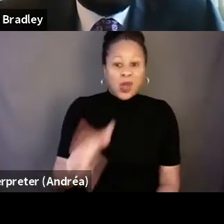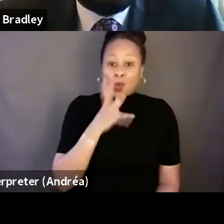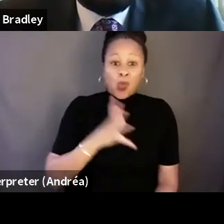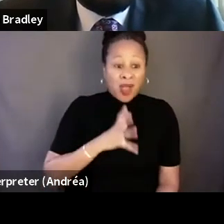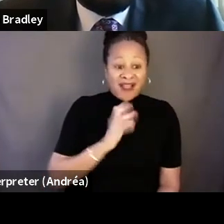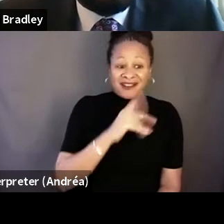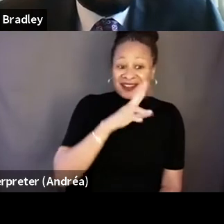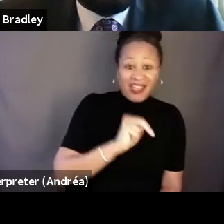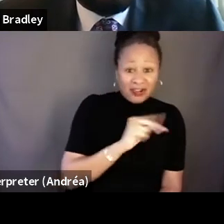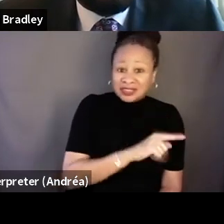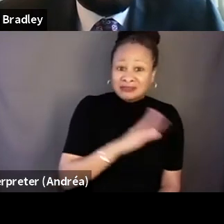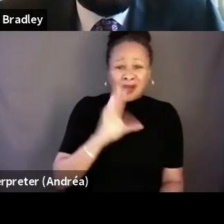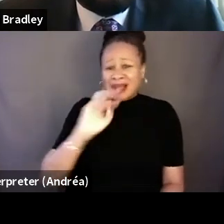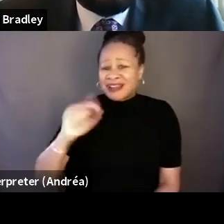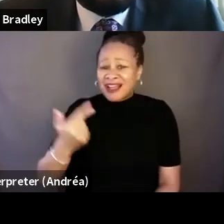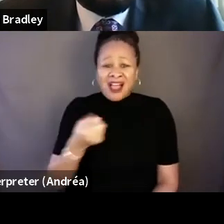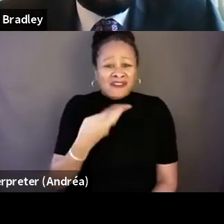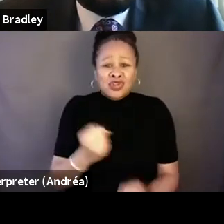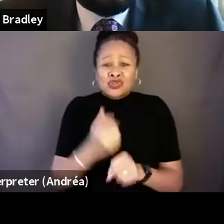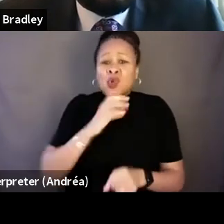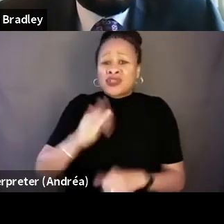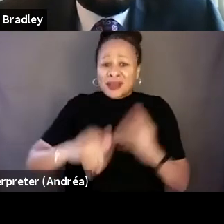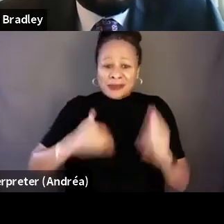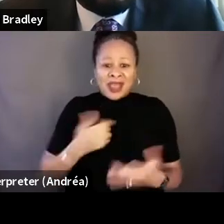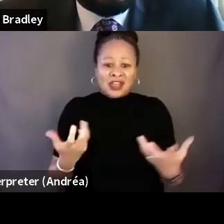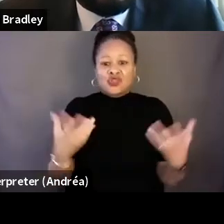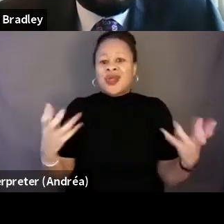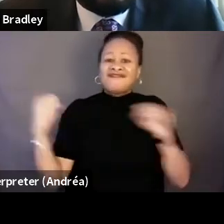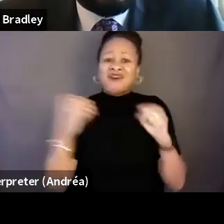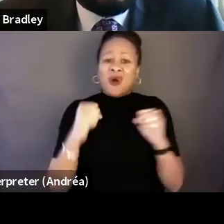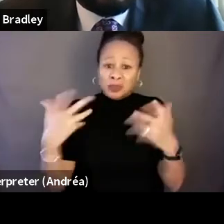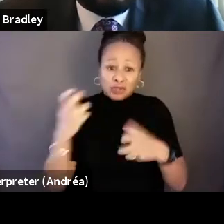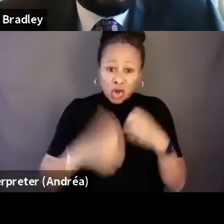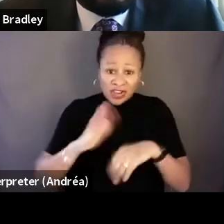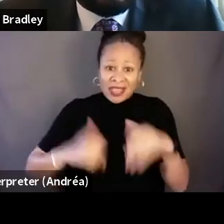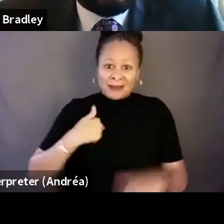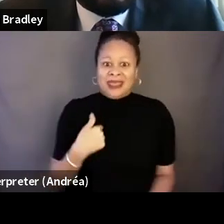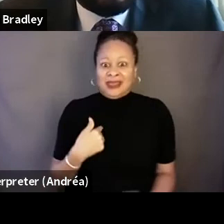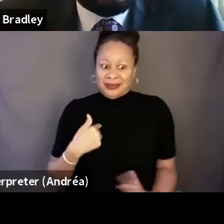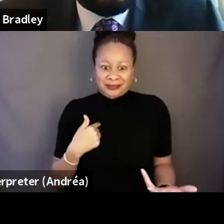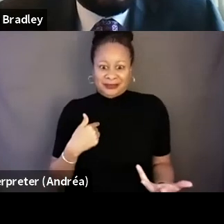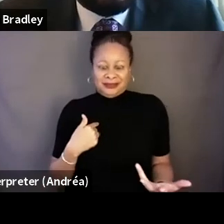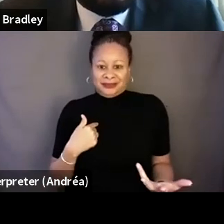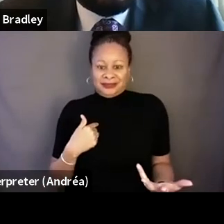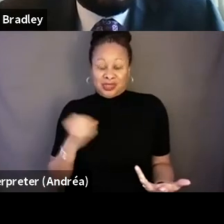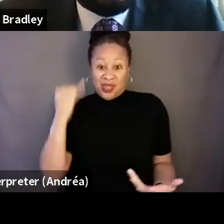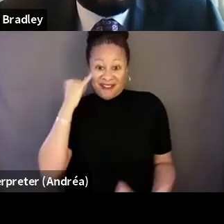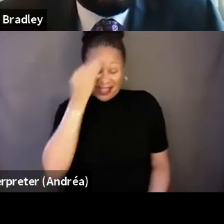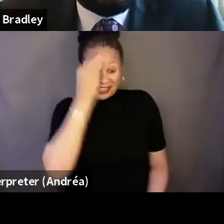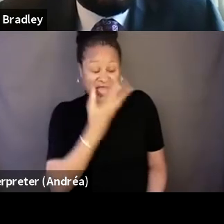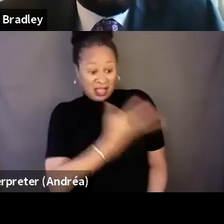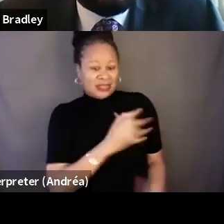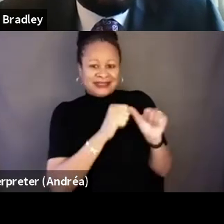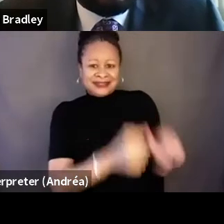God, a few years older than I am, you have fought so much harder than I've had to. So if I tell you to keep